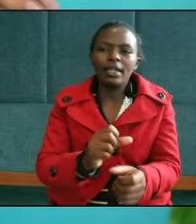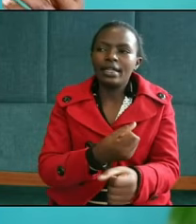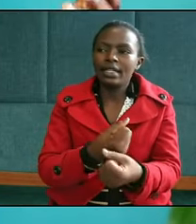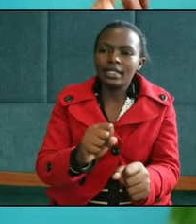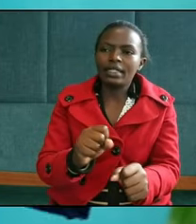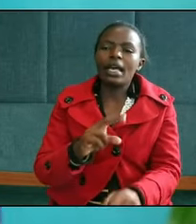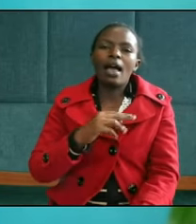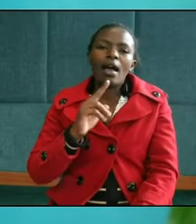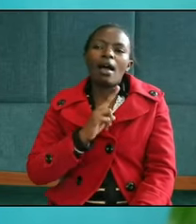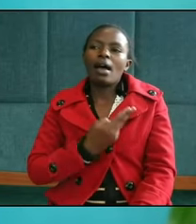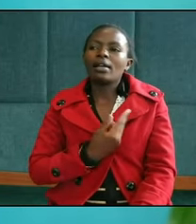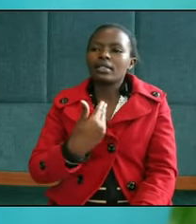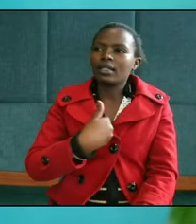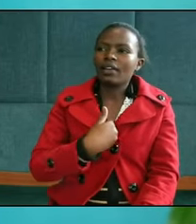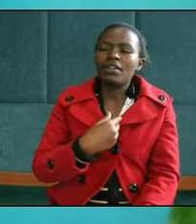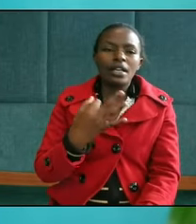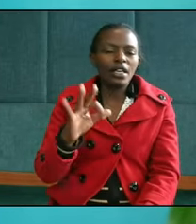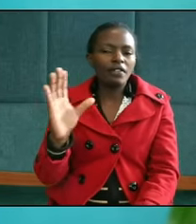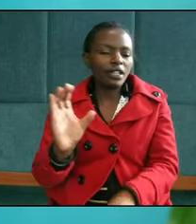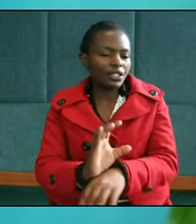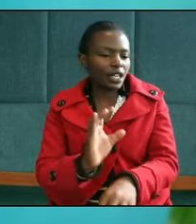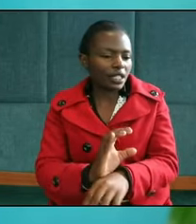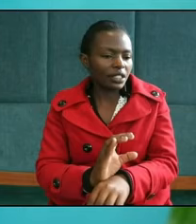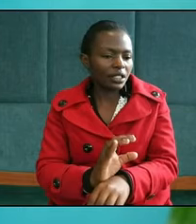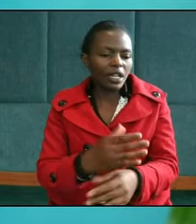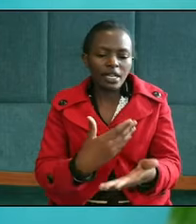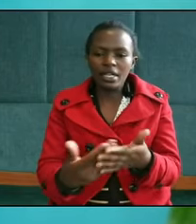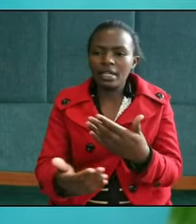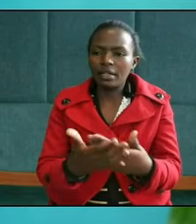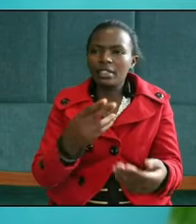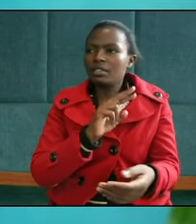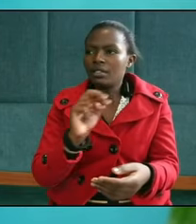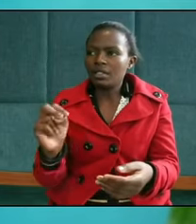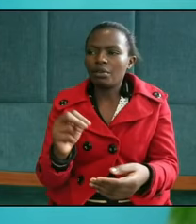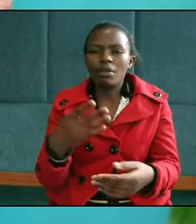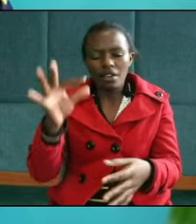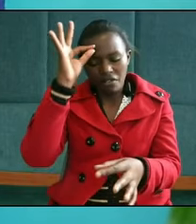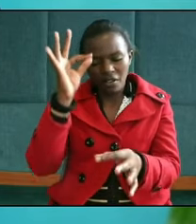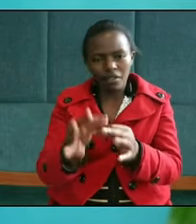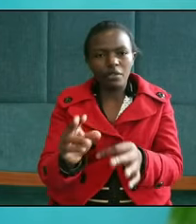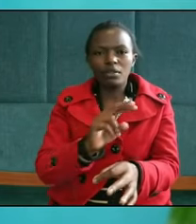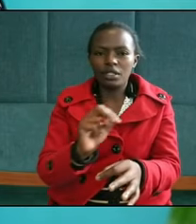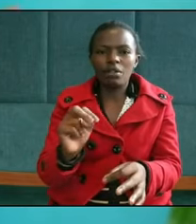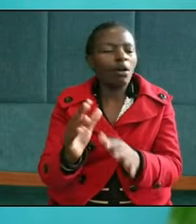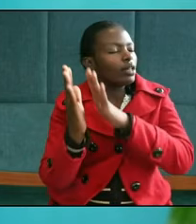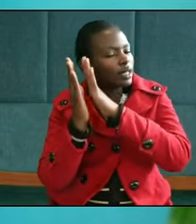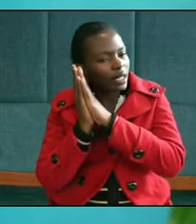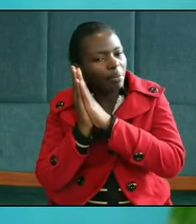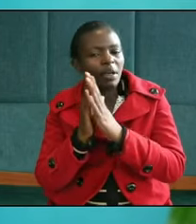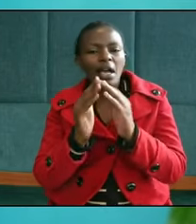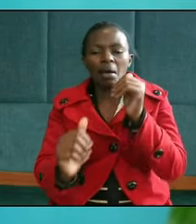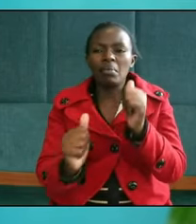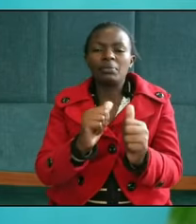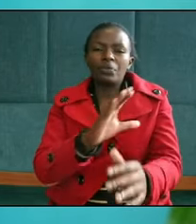Lord says, if the church of Christ is careless and unfaithful, far more important consequences are involved. A sleeping army of